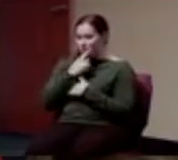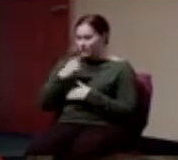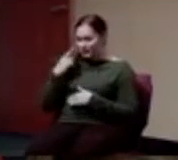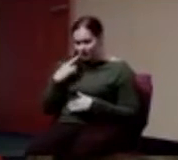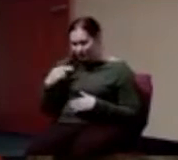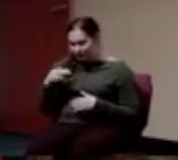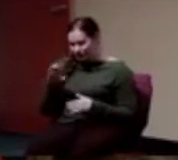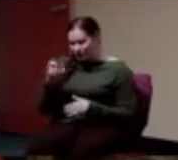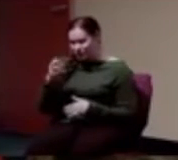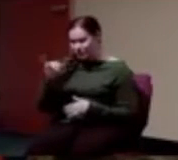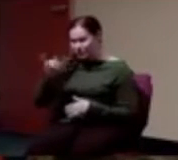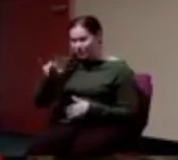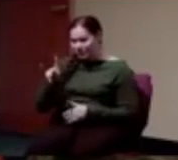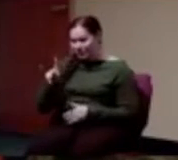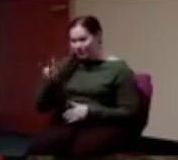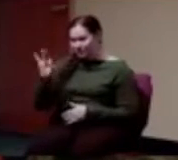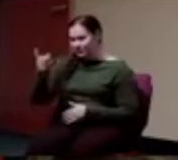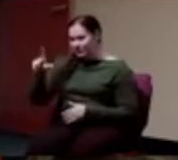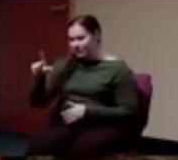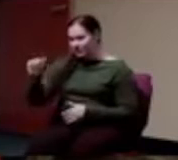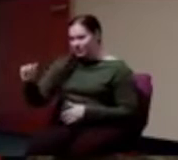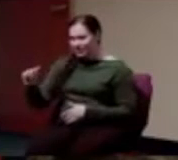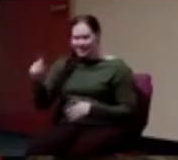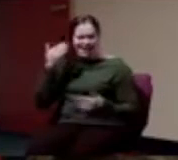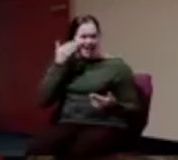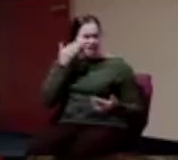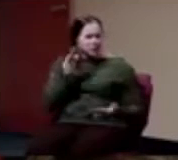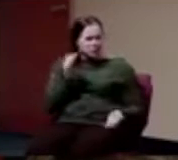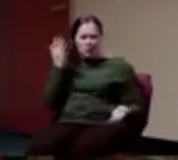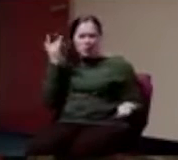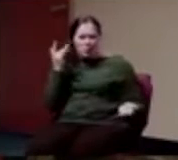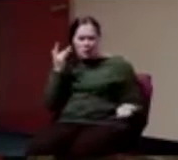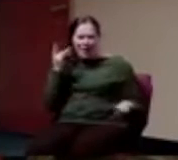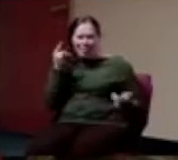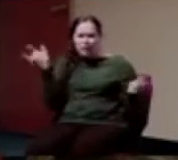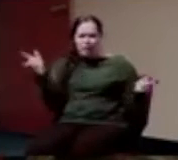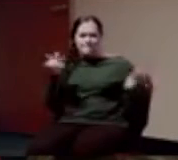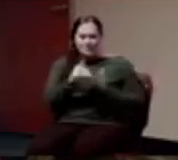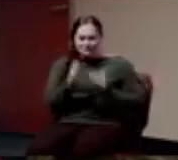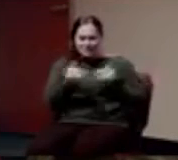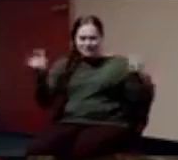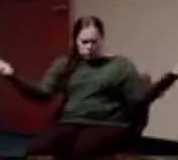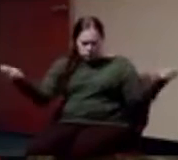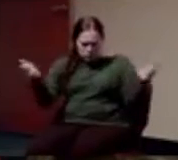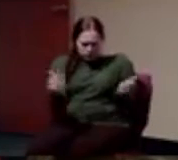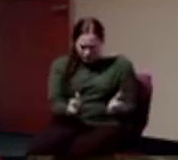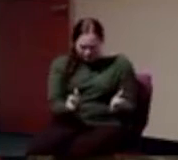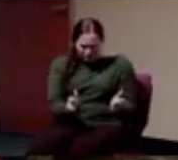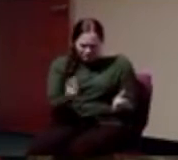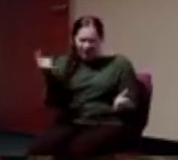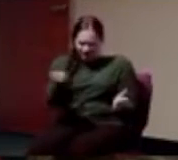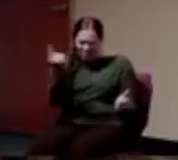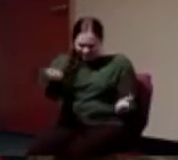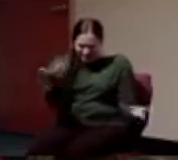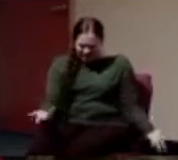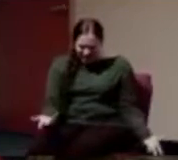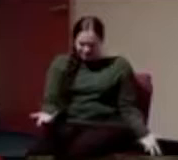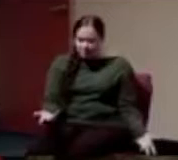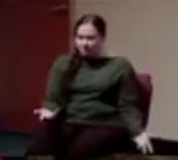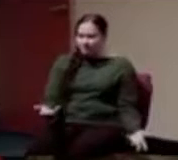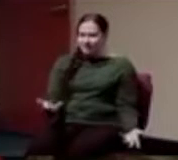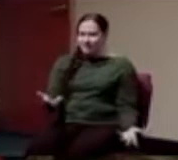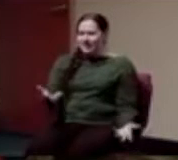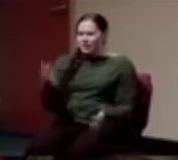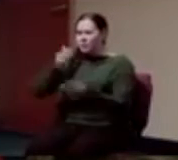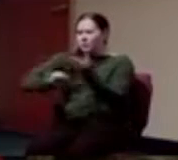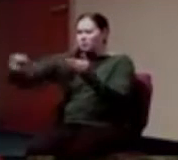they know how busy they are. Why do they keep making their building so small all the time? You can't fit that many people in there. It's packed all the time. I don't know, maybe take away the play